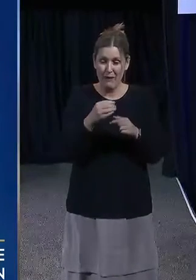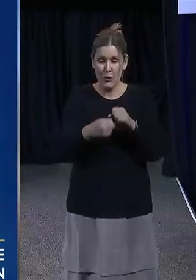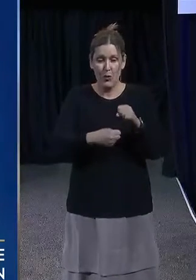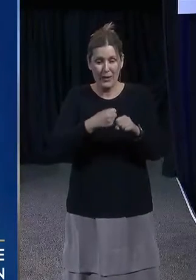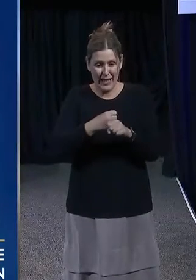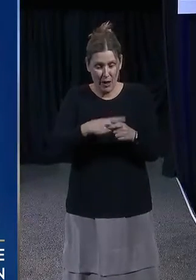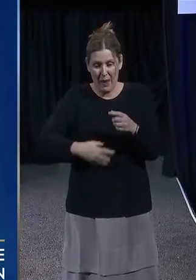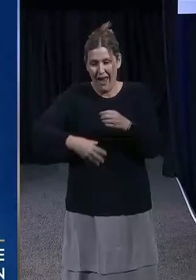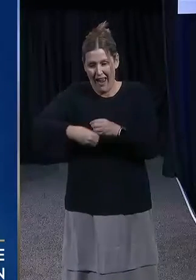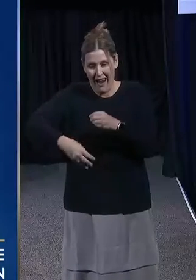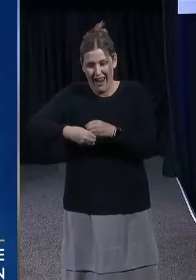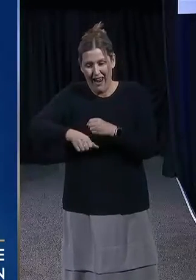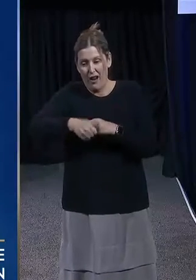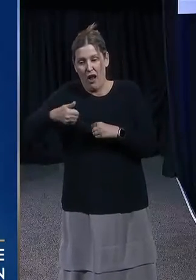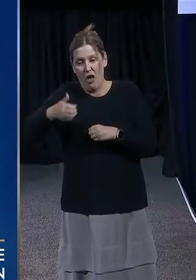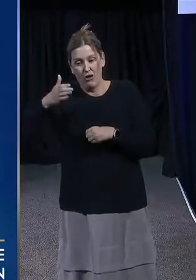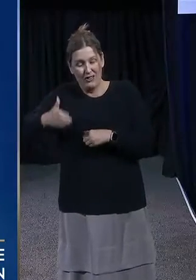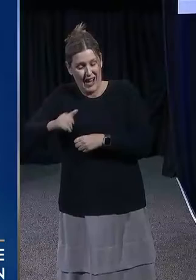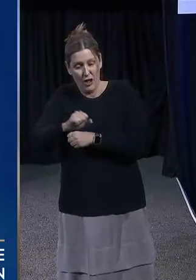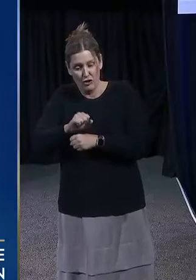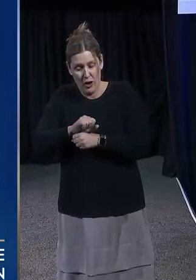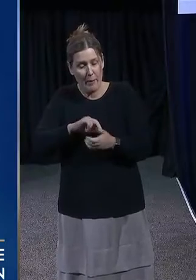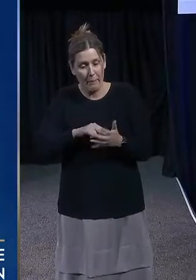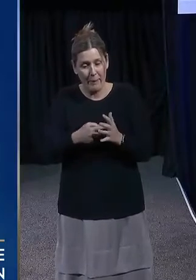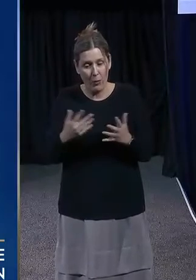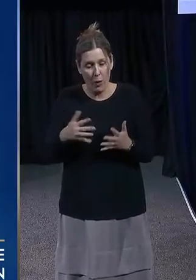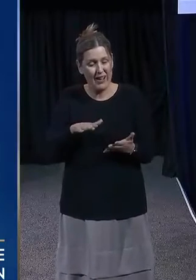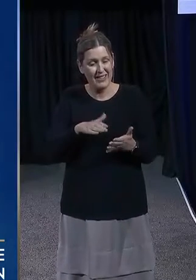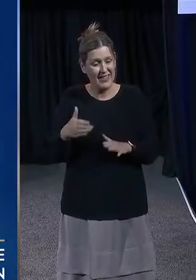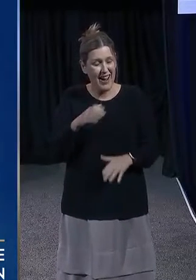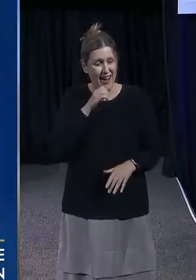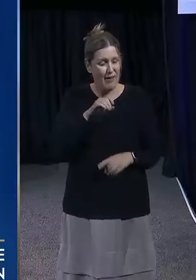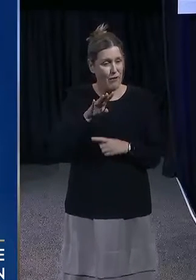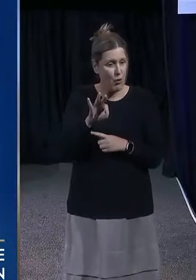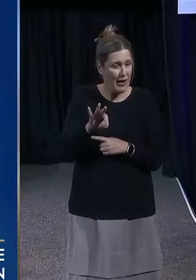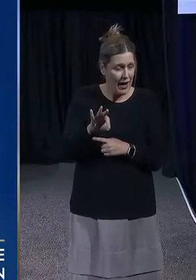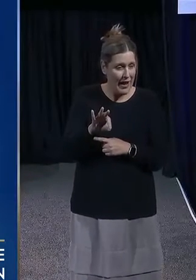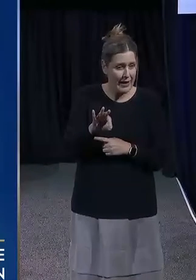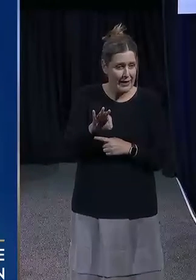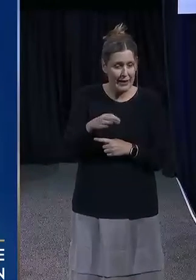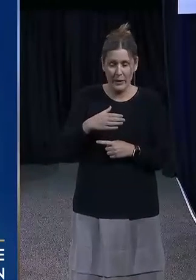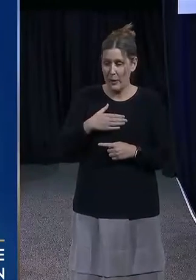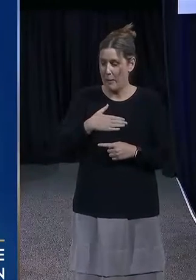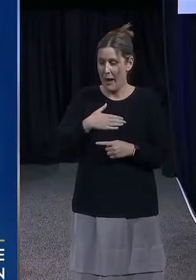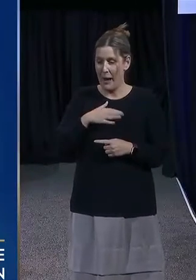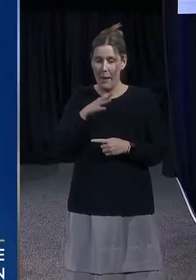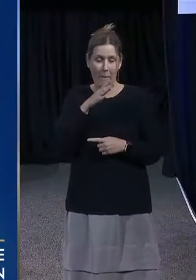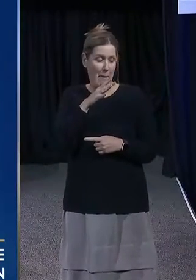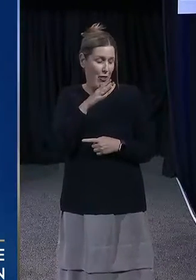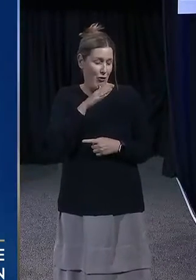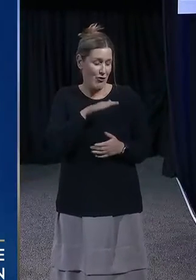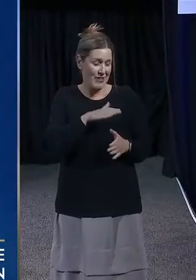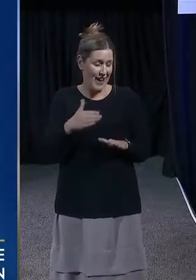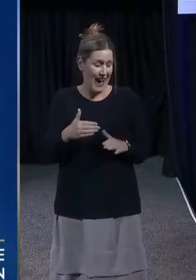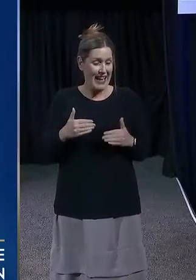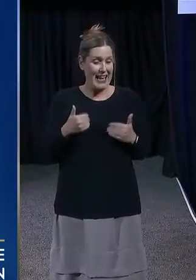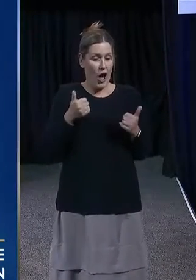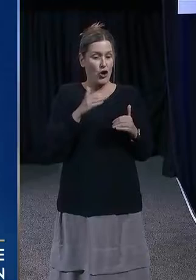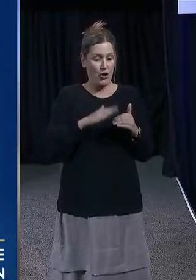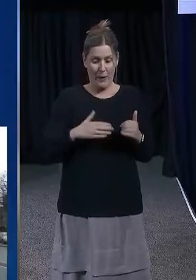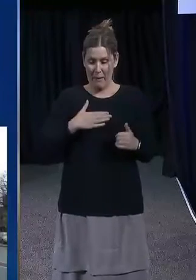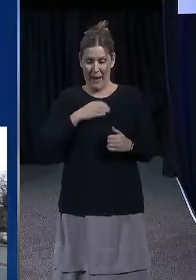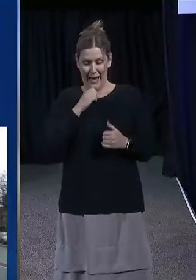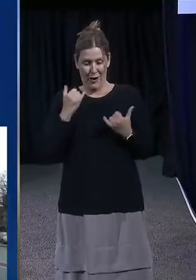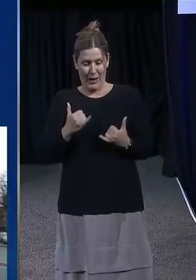jobs to the side and you will die at 49. My mother died younger than I am today. Of course, I'm not going to tell you that age. But